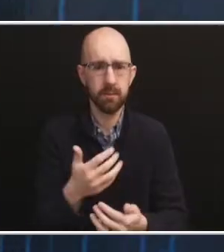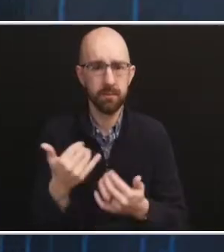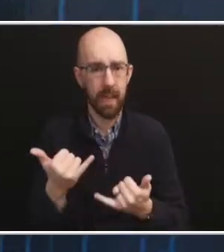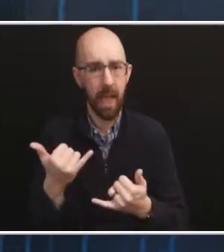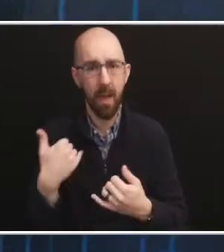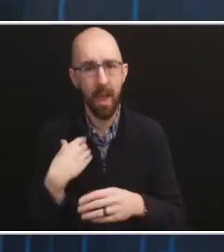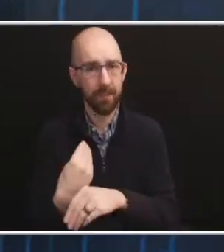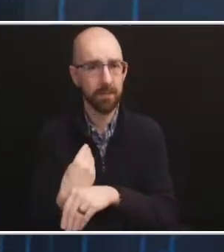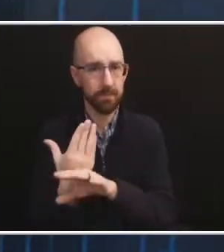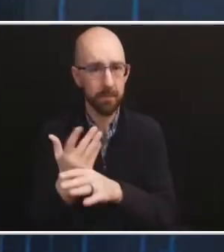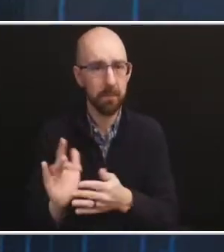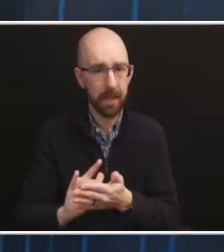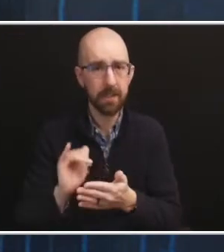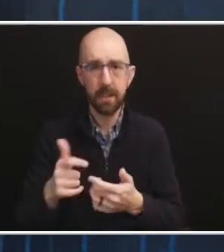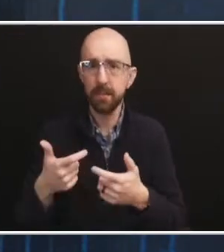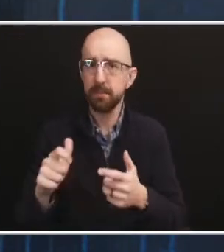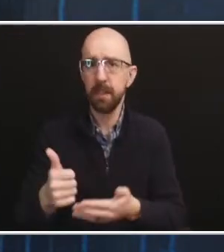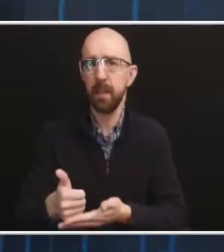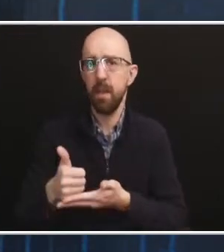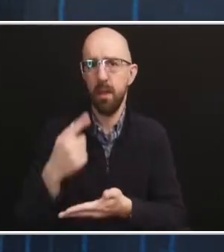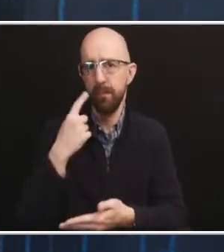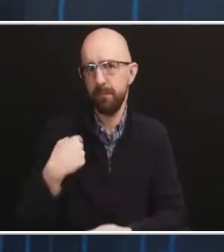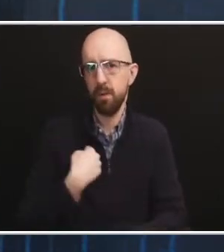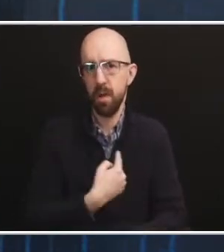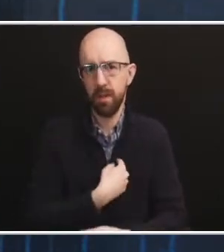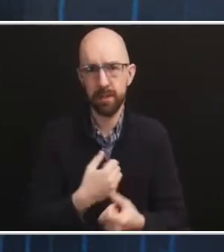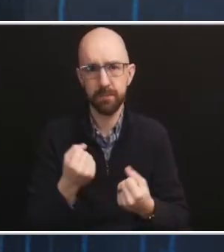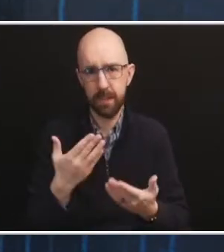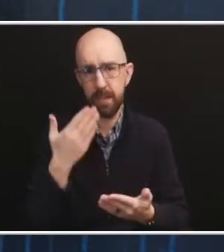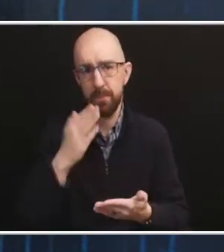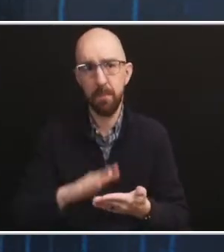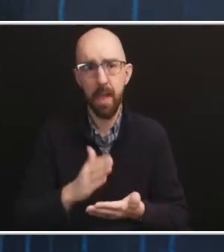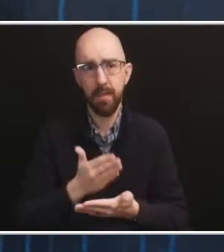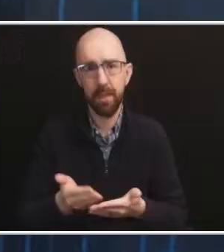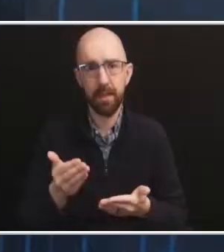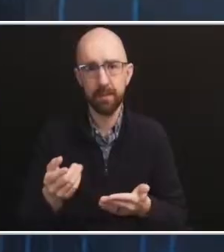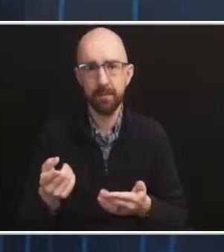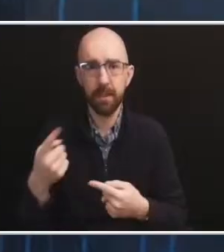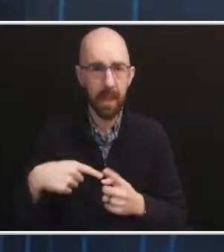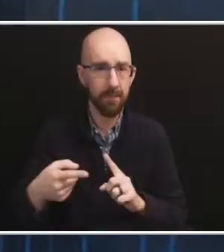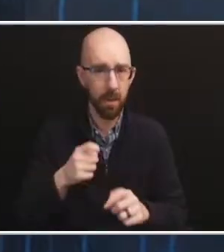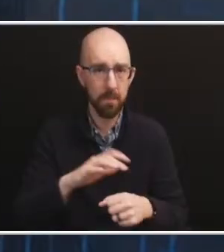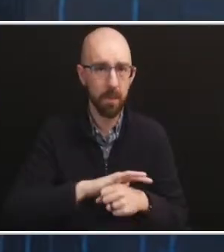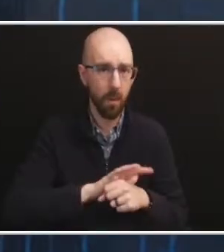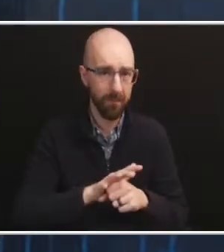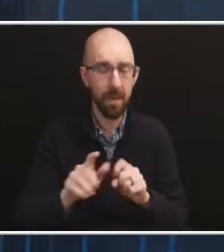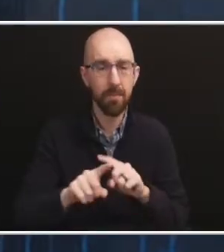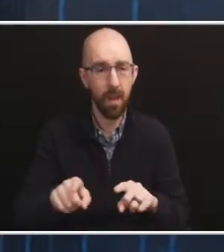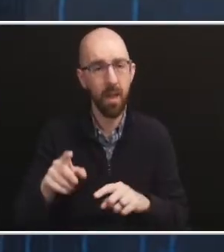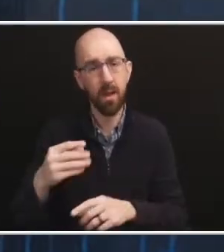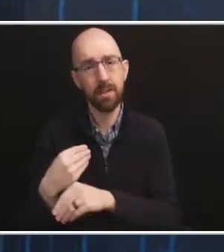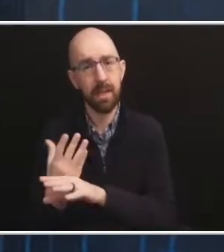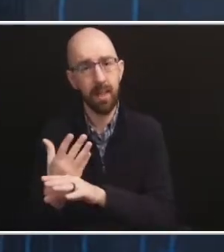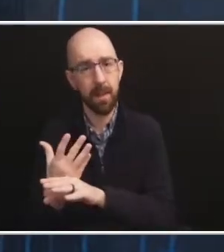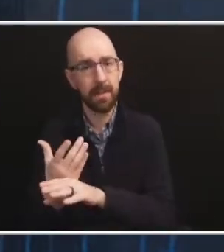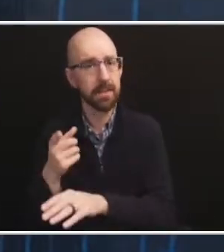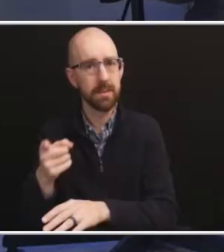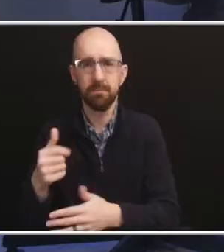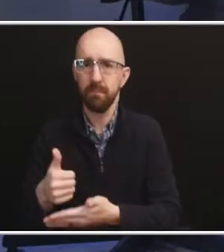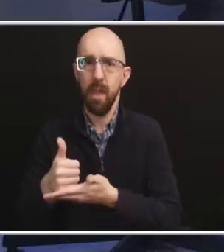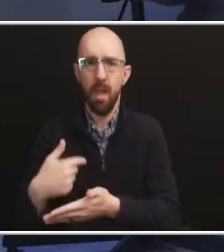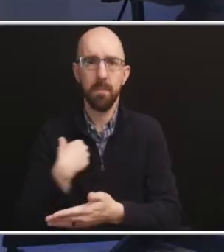a very big help for us. A lot of bad things came from the pandemic, but telemedicine has helped us connect with our patients that are far away.